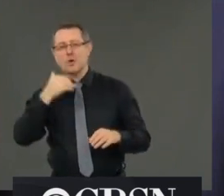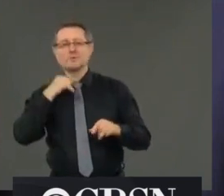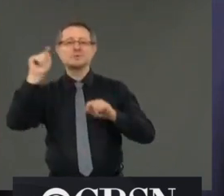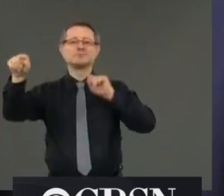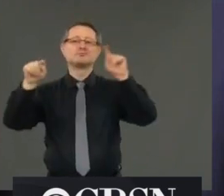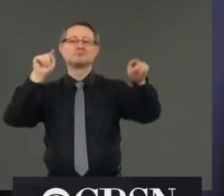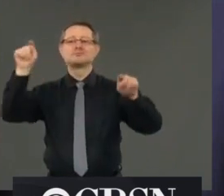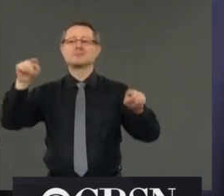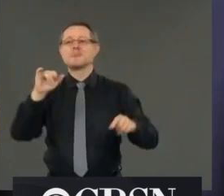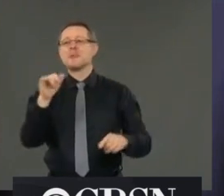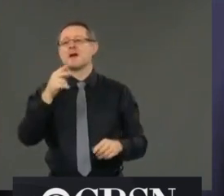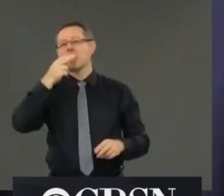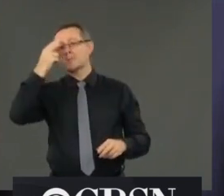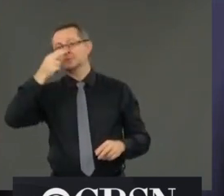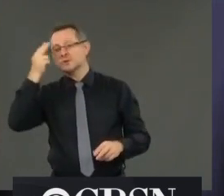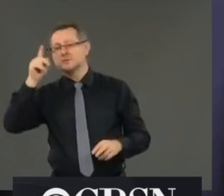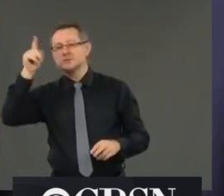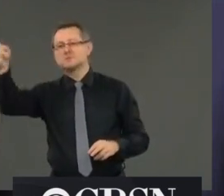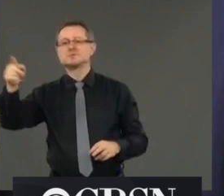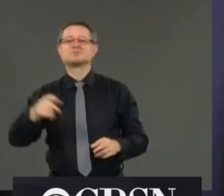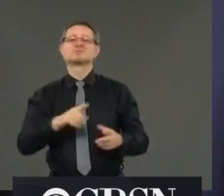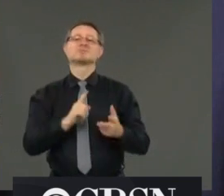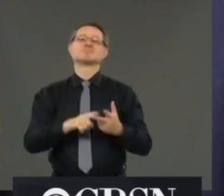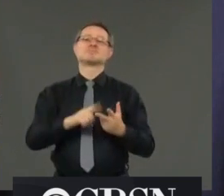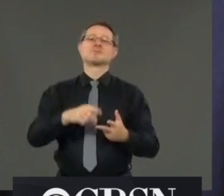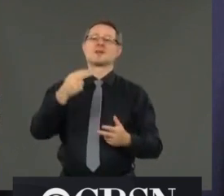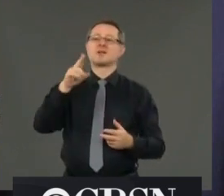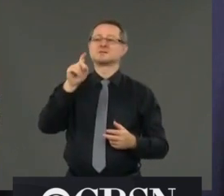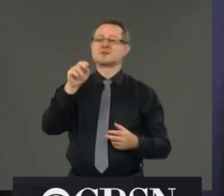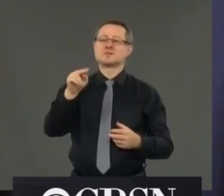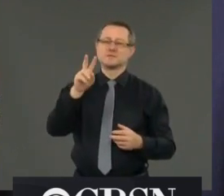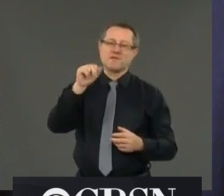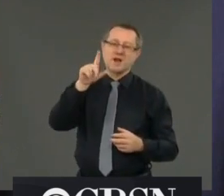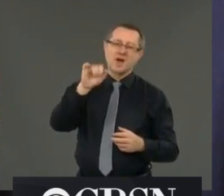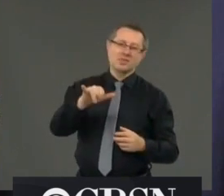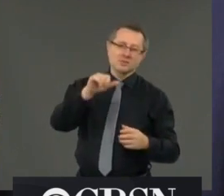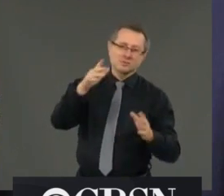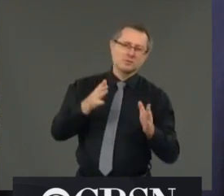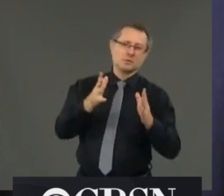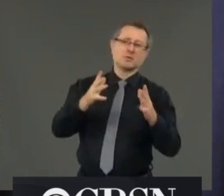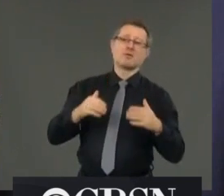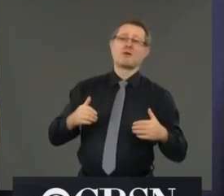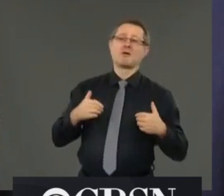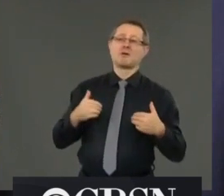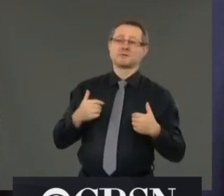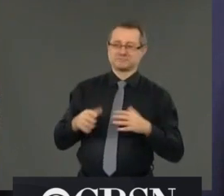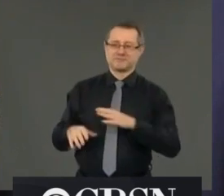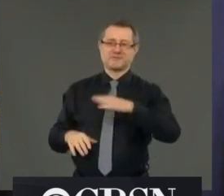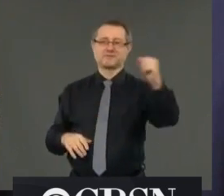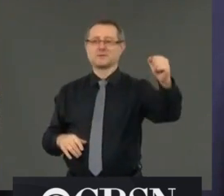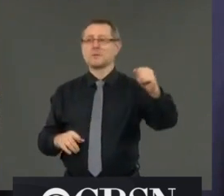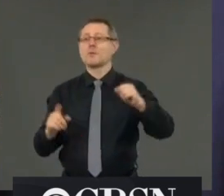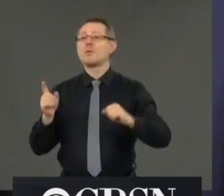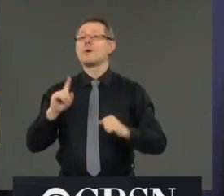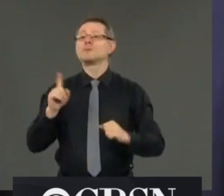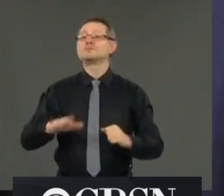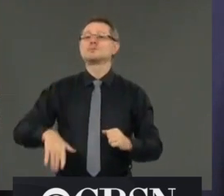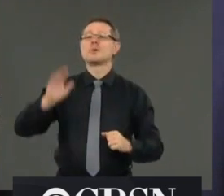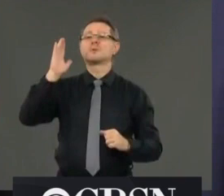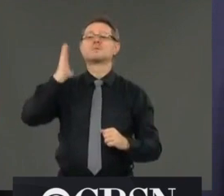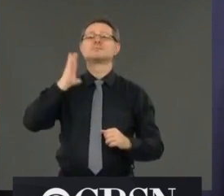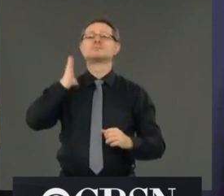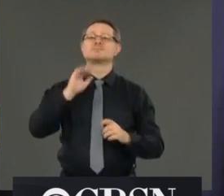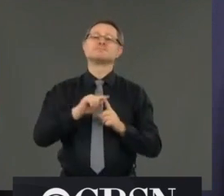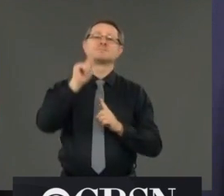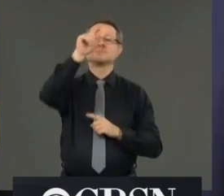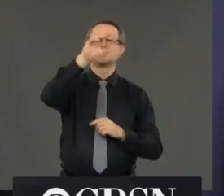to wherever they grew up, Chicago, et cetera. We have to get them back. We know complicating